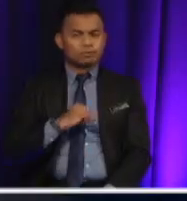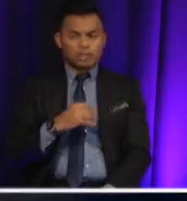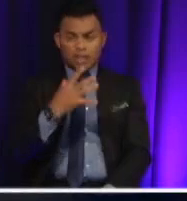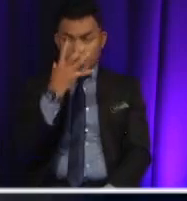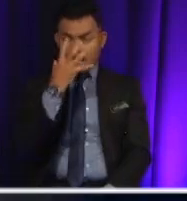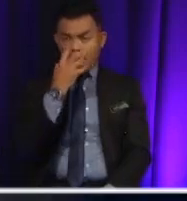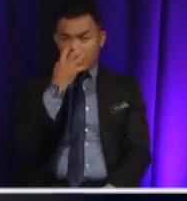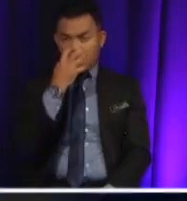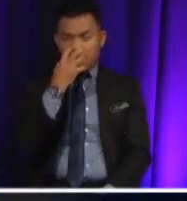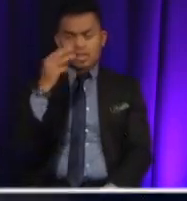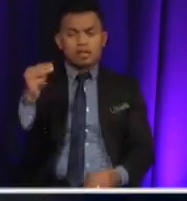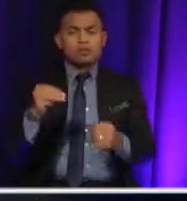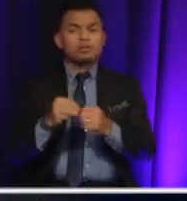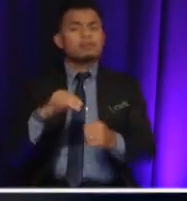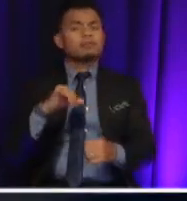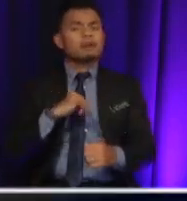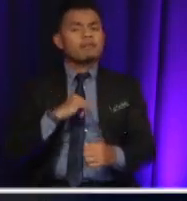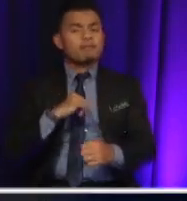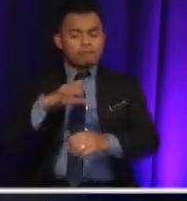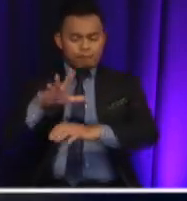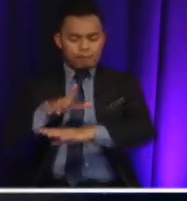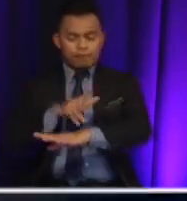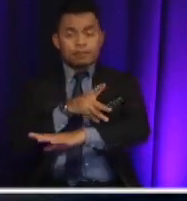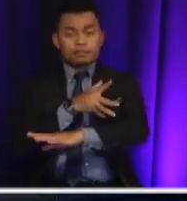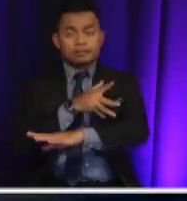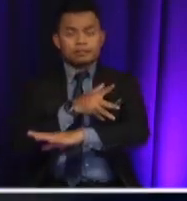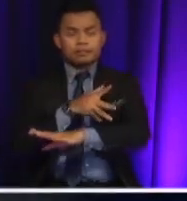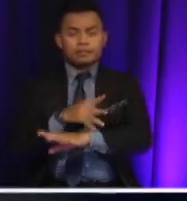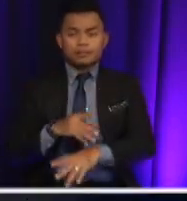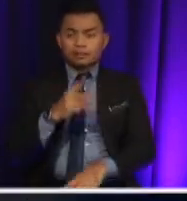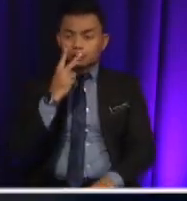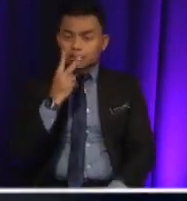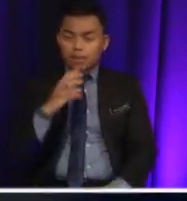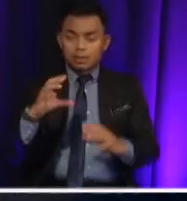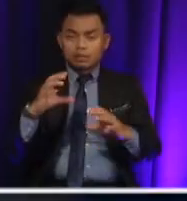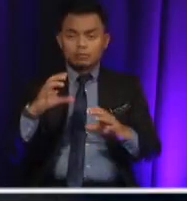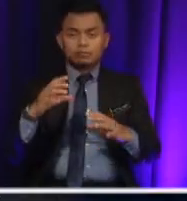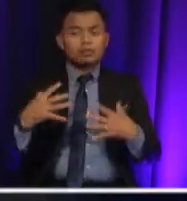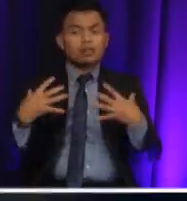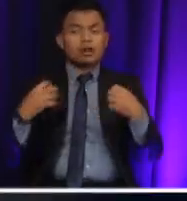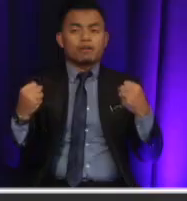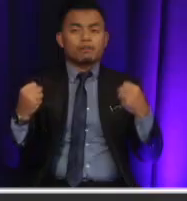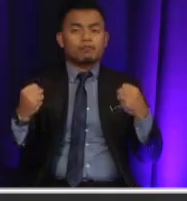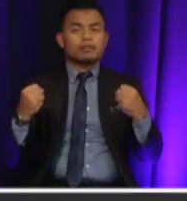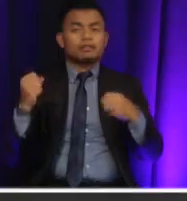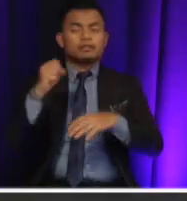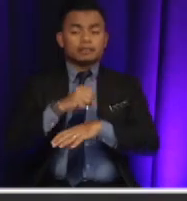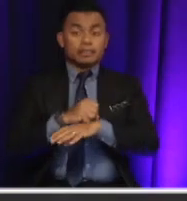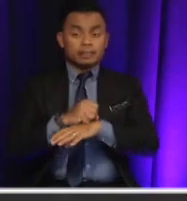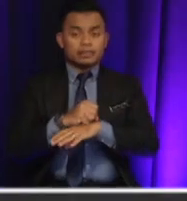angry with my foe. I told it not. My wrath did